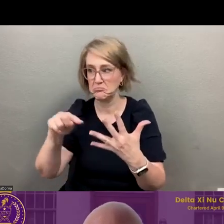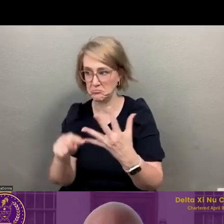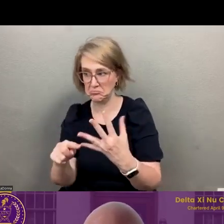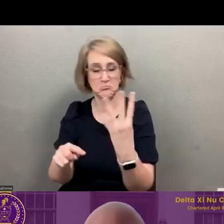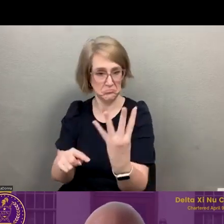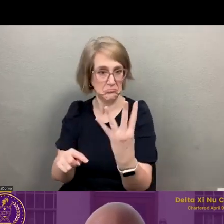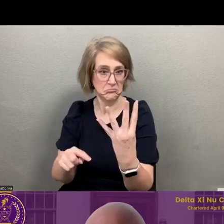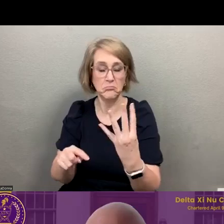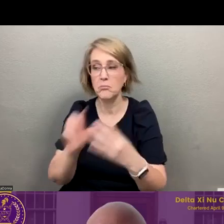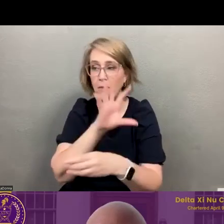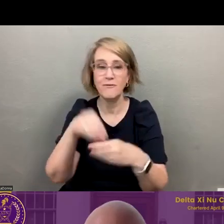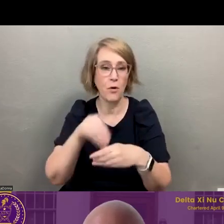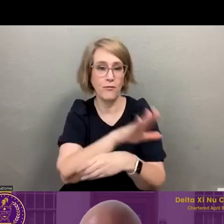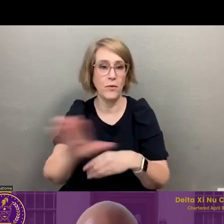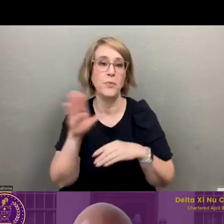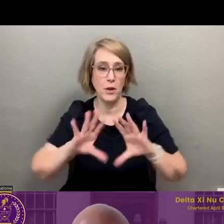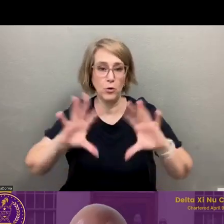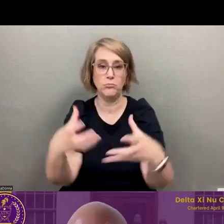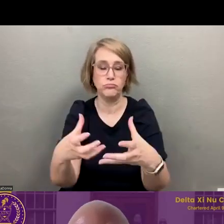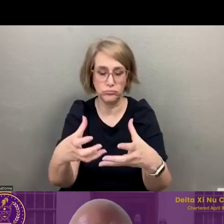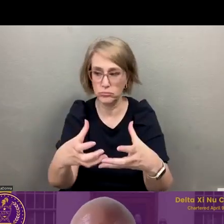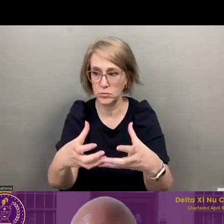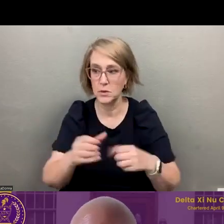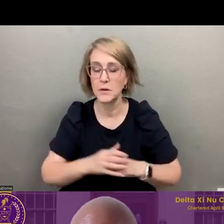and Simone Wellington is also the account director